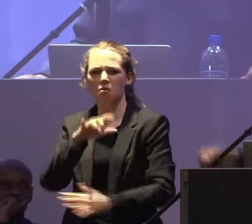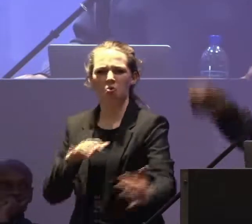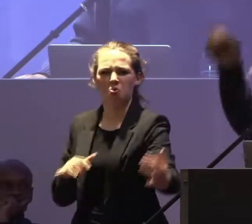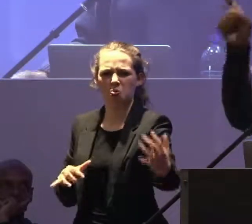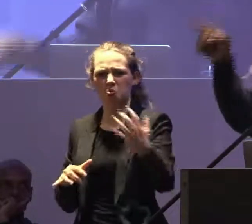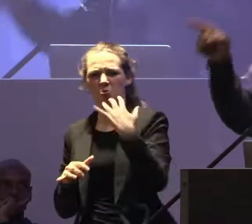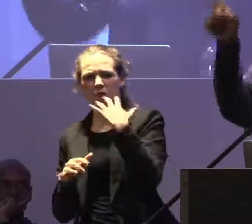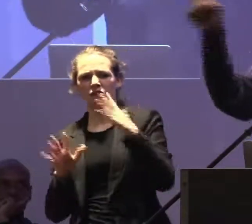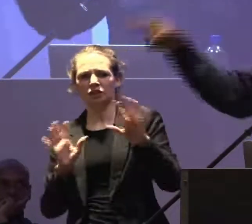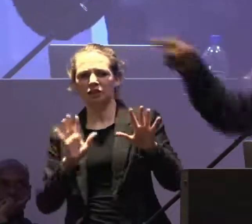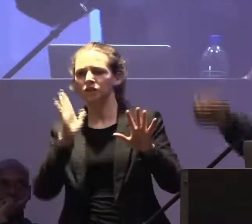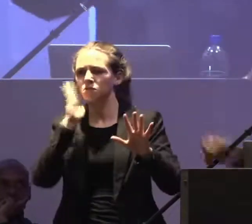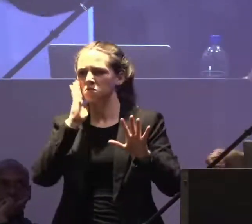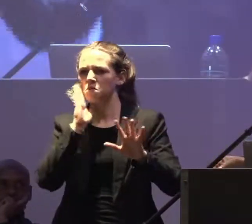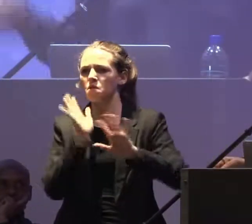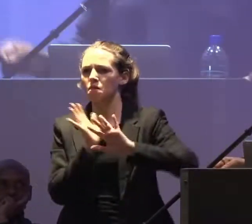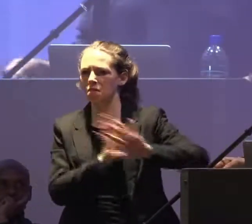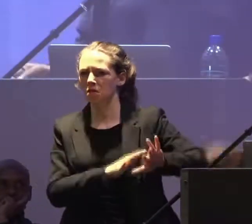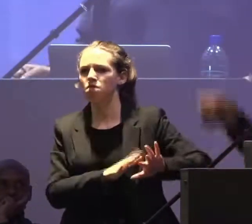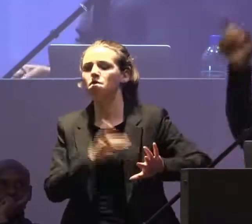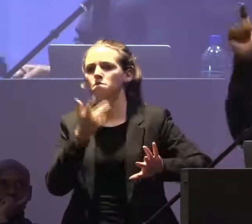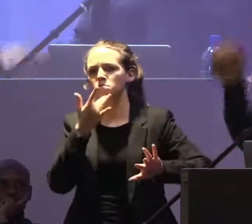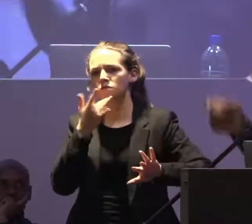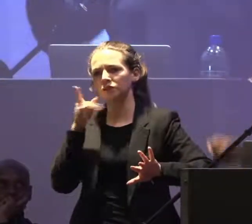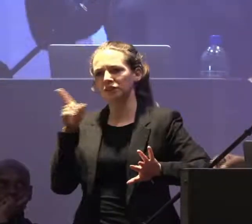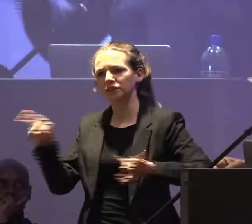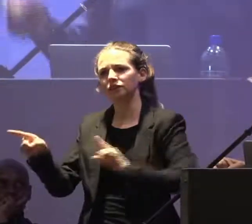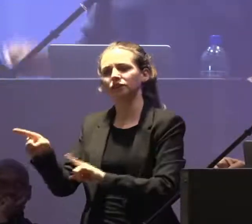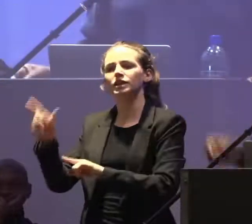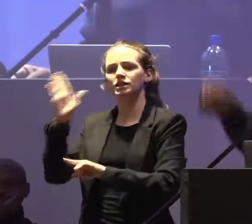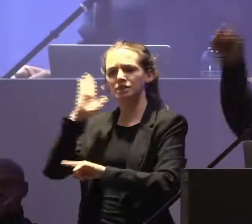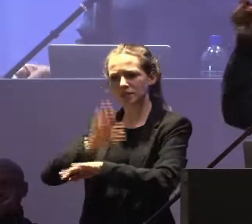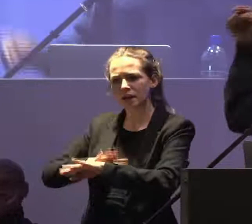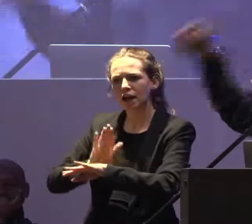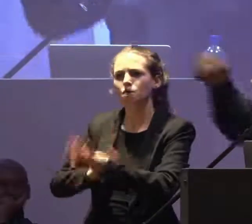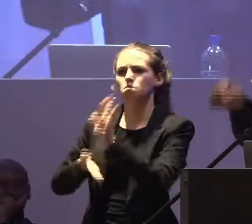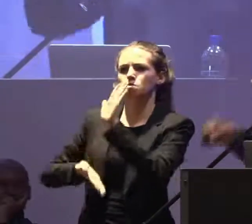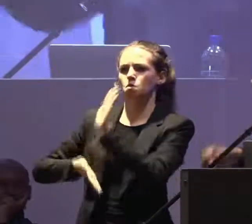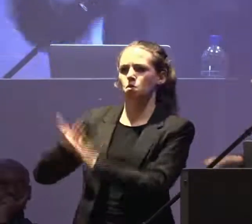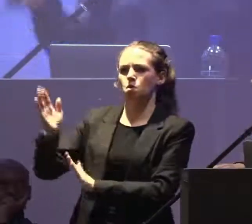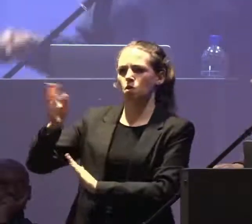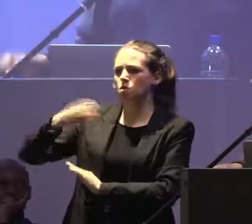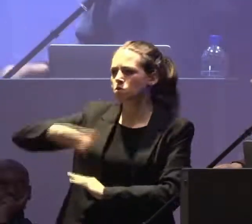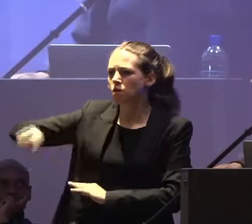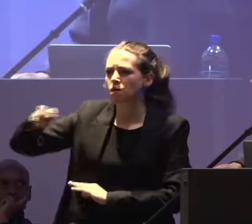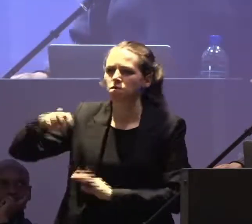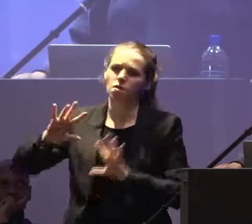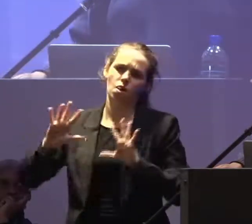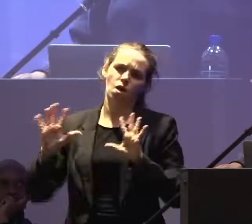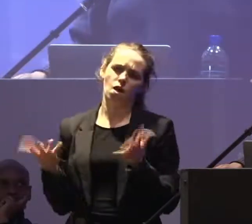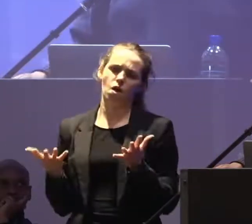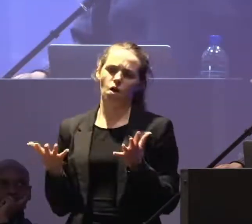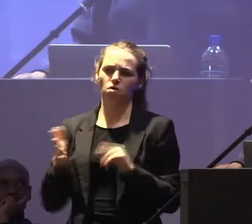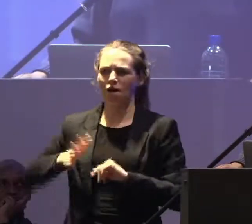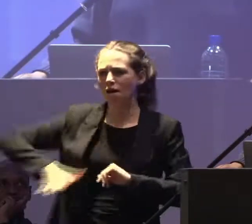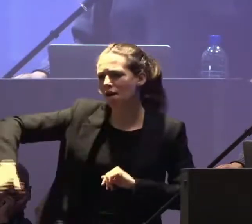And they would know what time to travel and how to negotiate the territory.